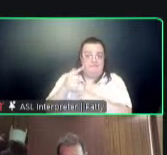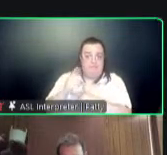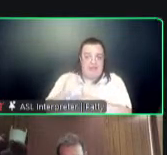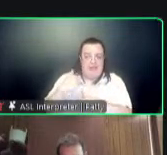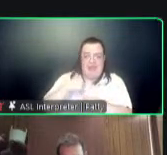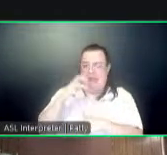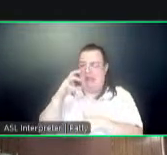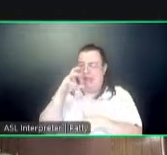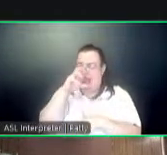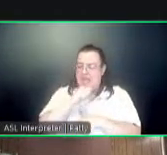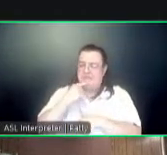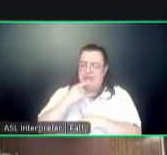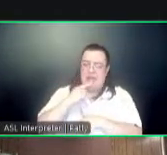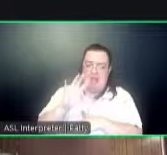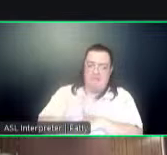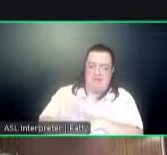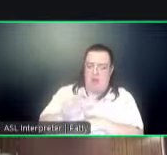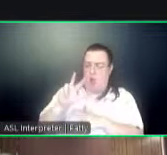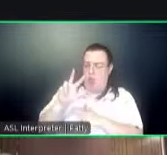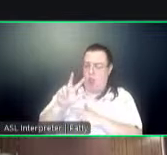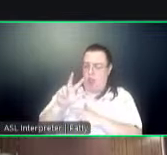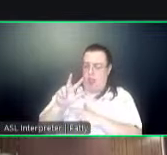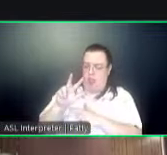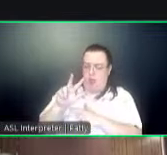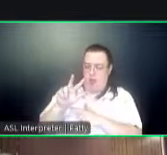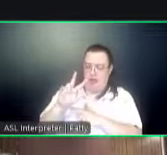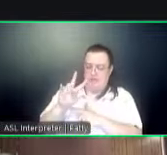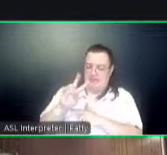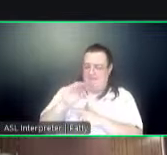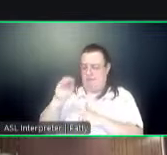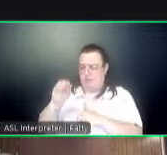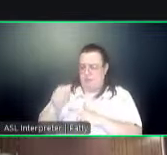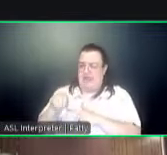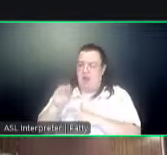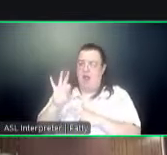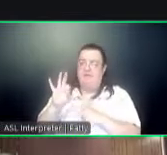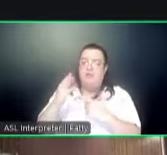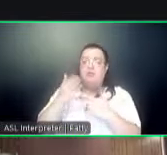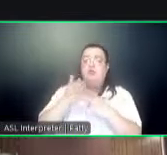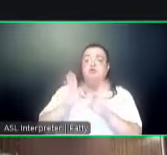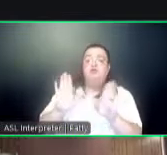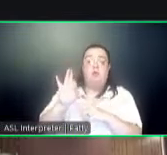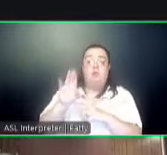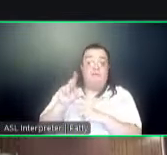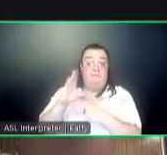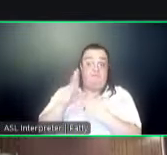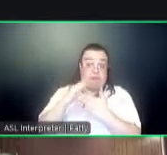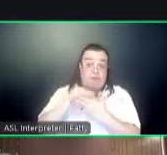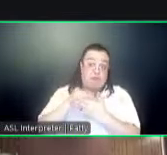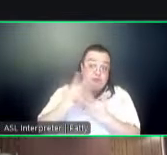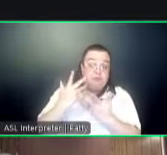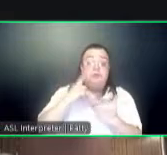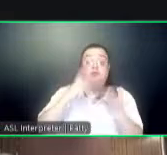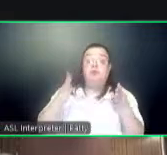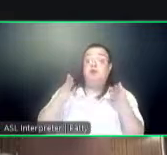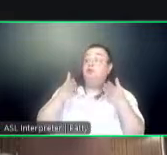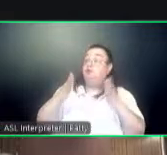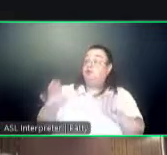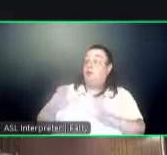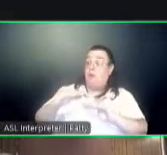about 37% of the budget, the general fund budget at least. Street repair,